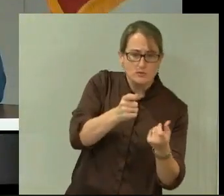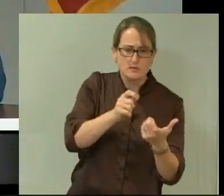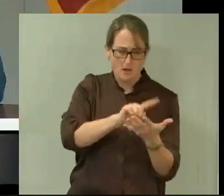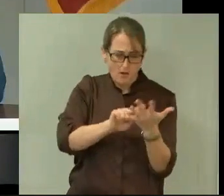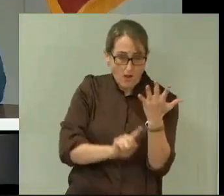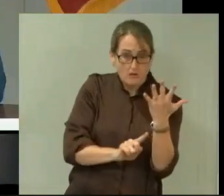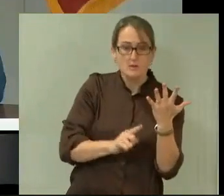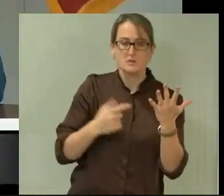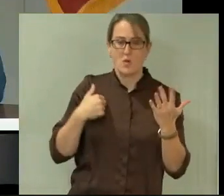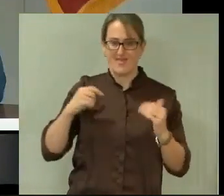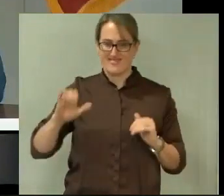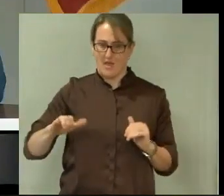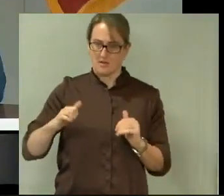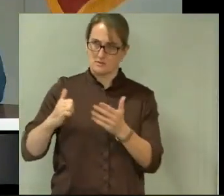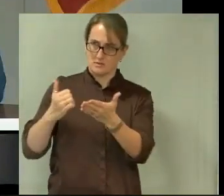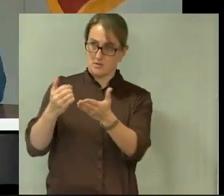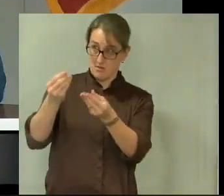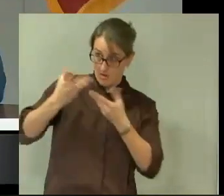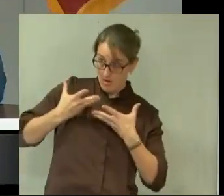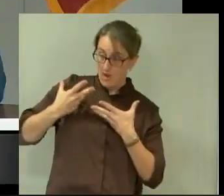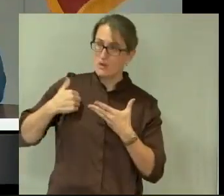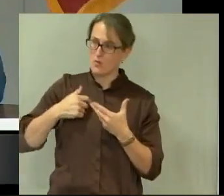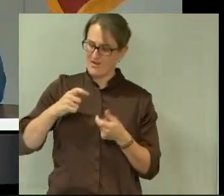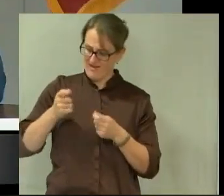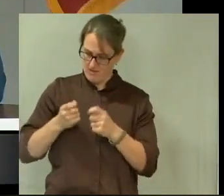areas that we include in our guidance.